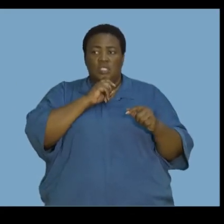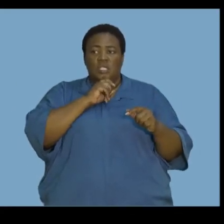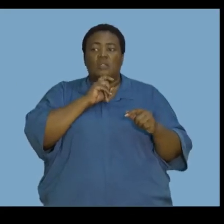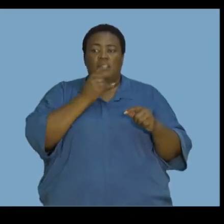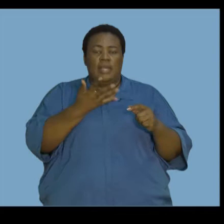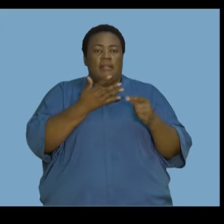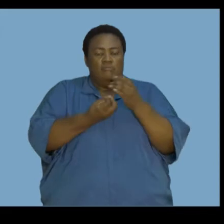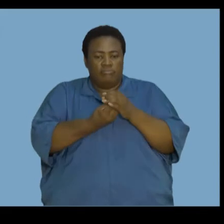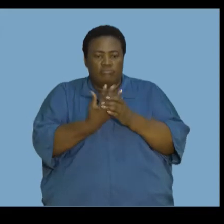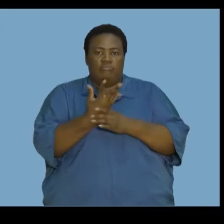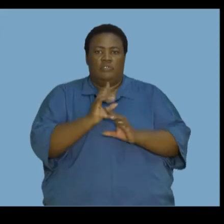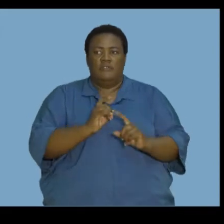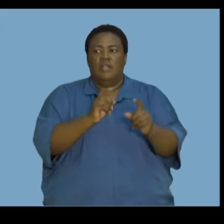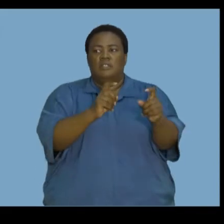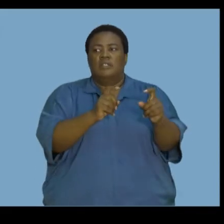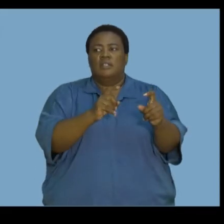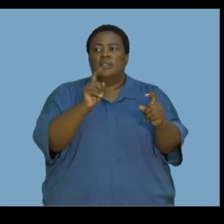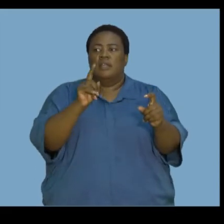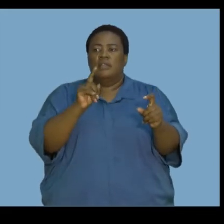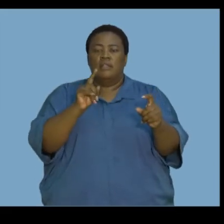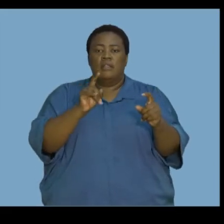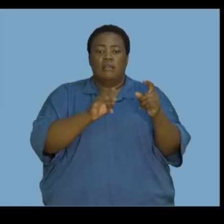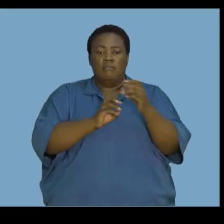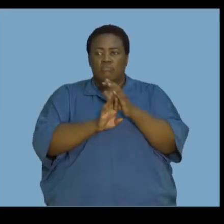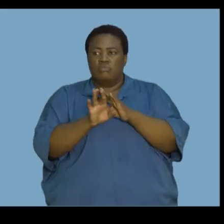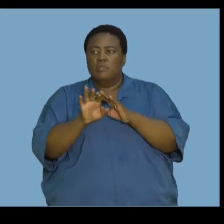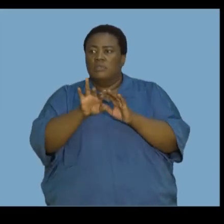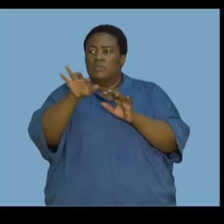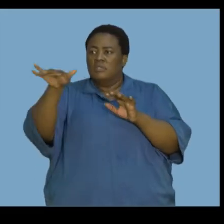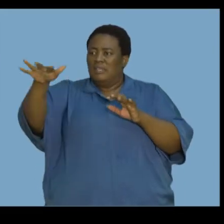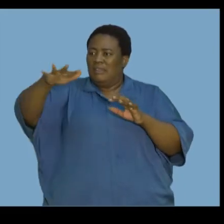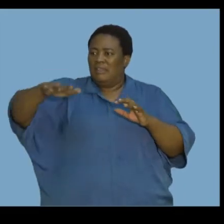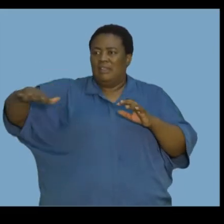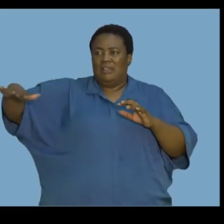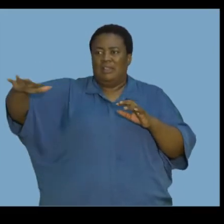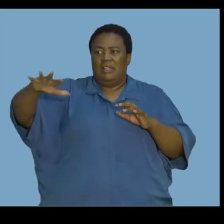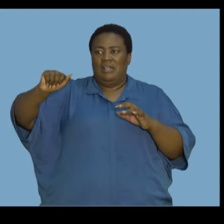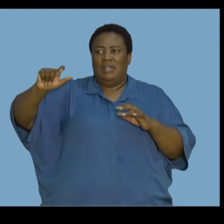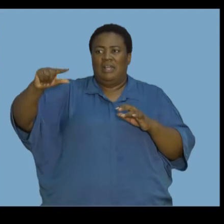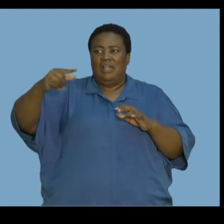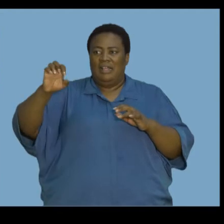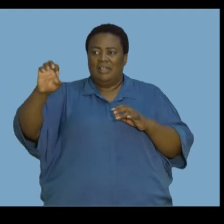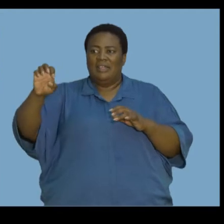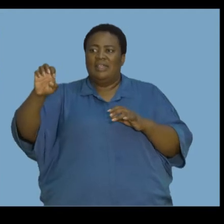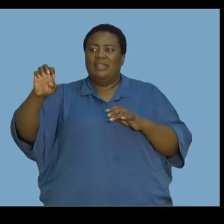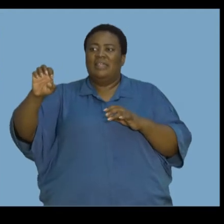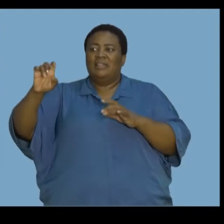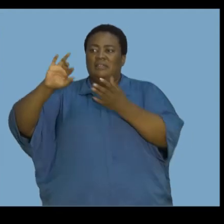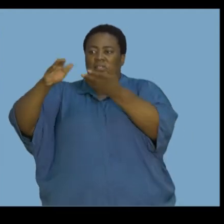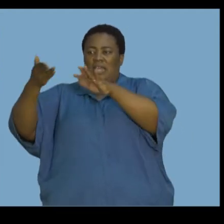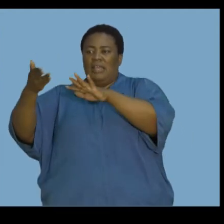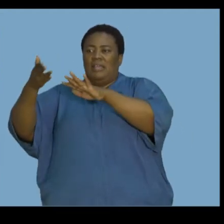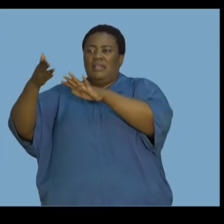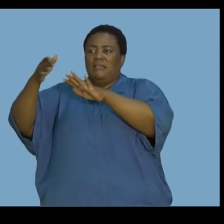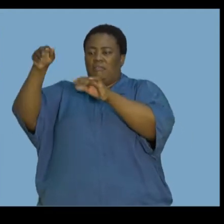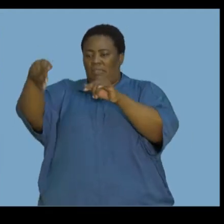tend to grow rapidly, and as they grow you find that there's a bloom of algae on the surface. The algae die, they decay,